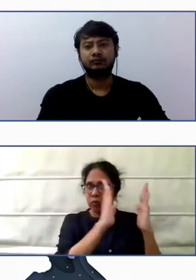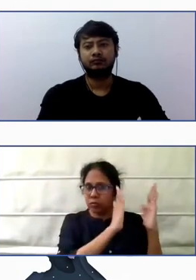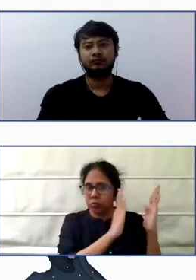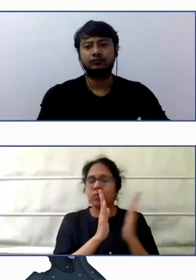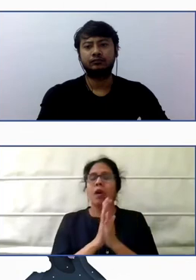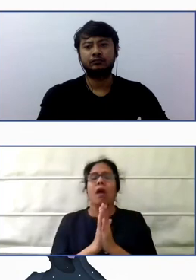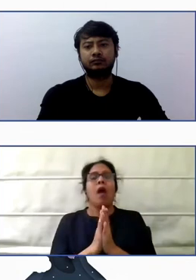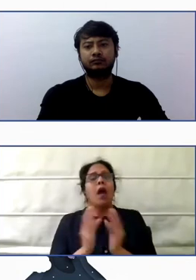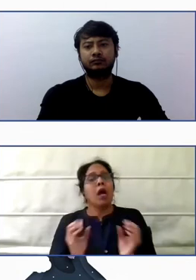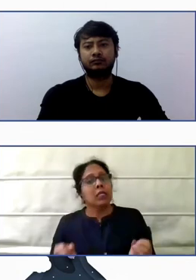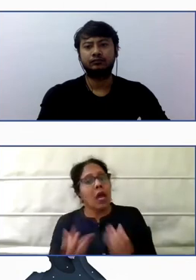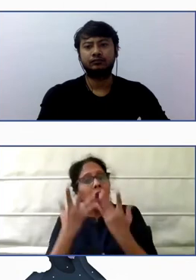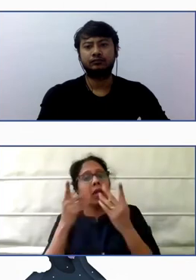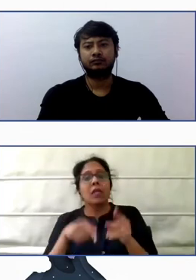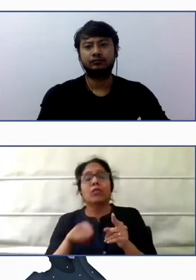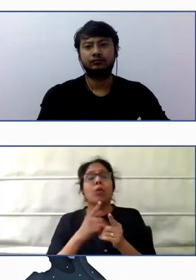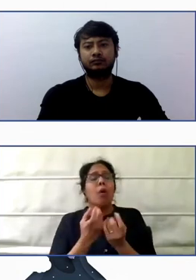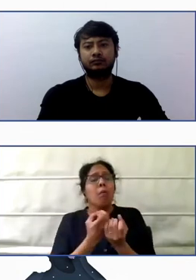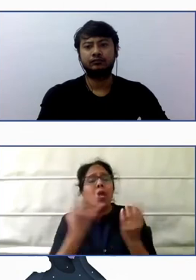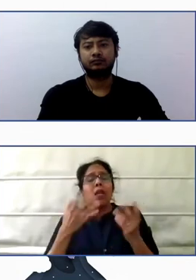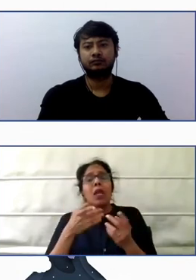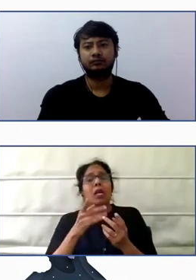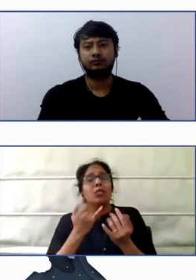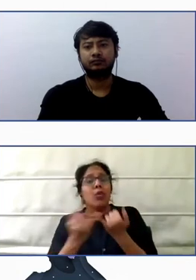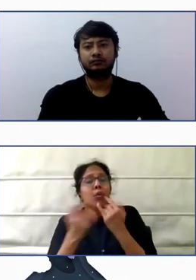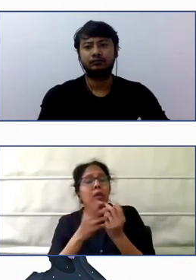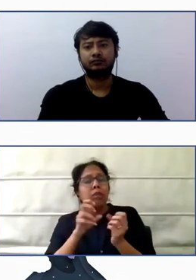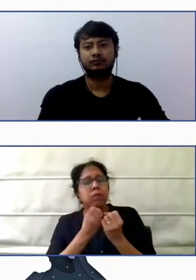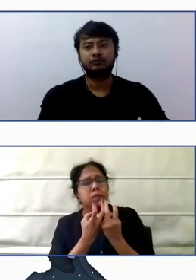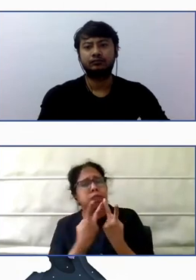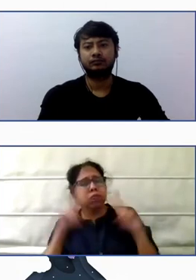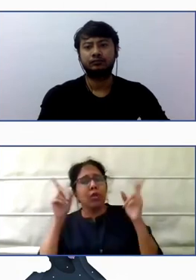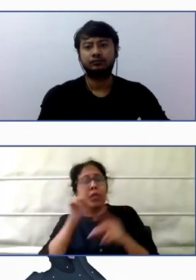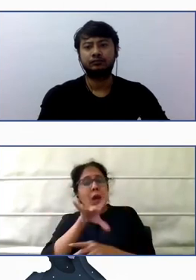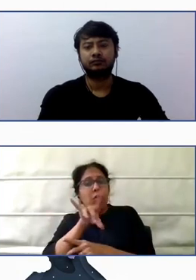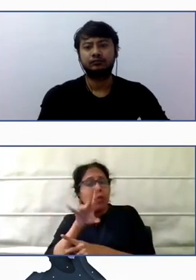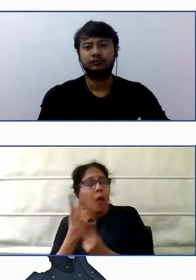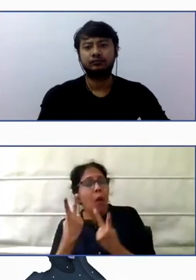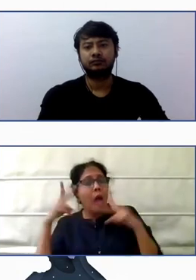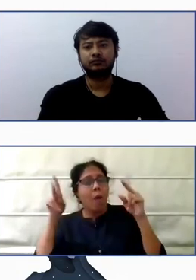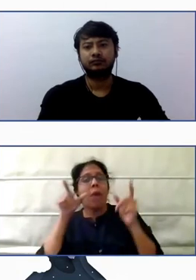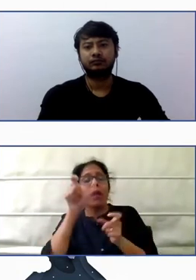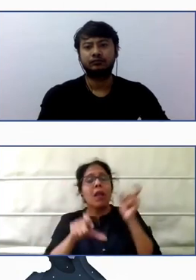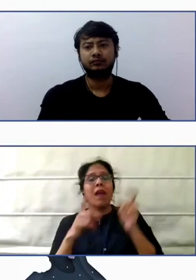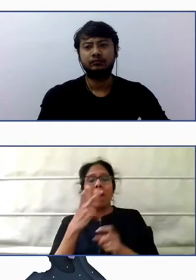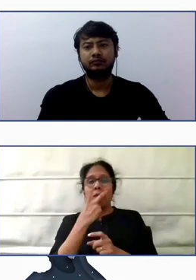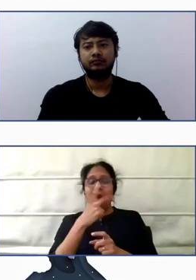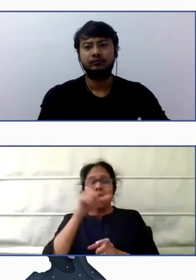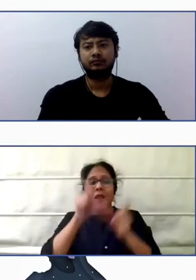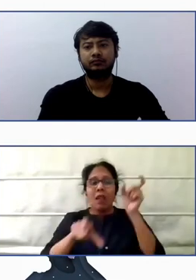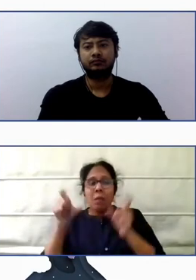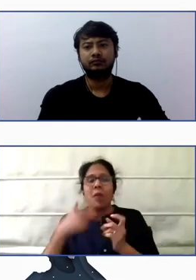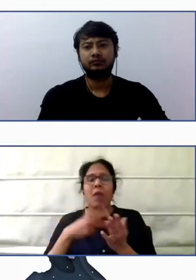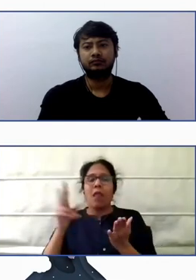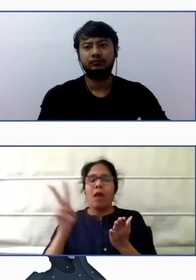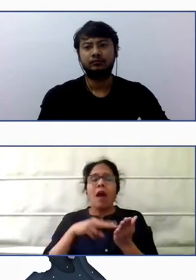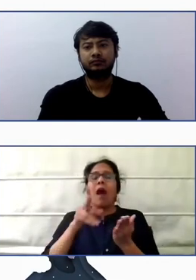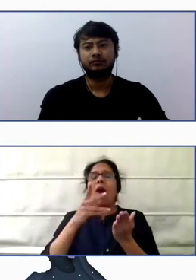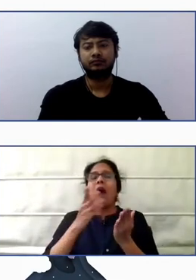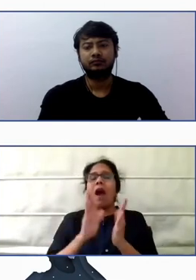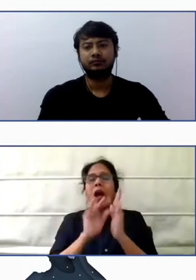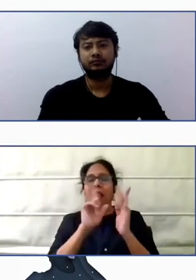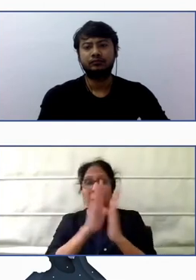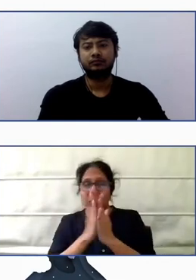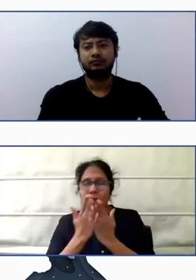stories that could be heard by visually impaired across the world. Not just that, I had like around 500 plus signups where people